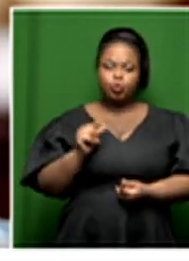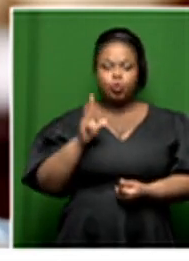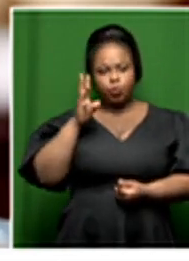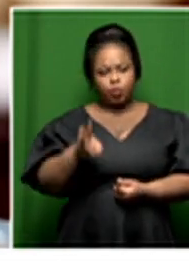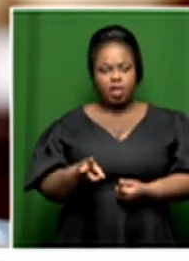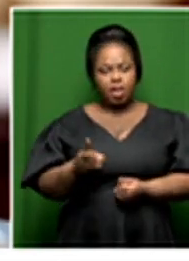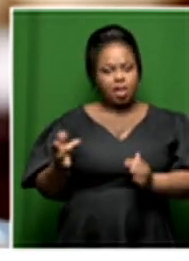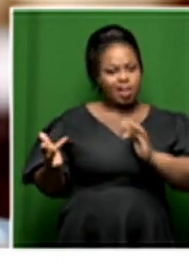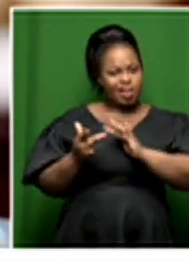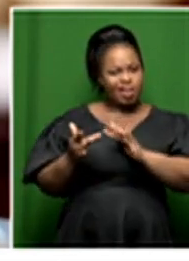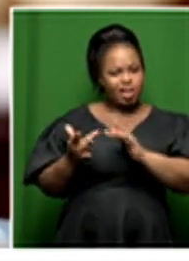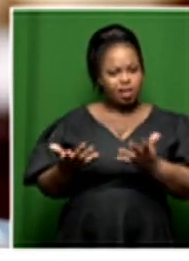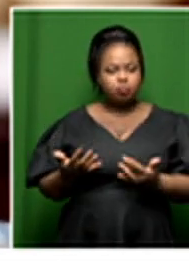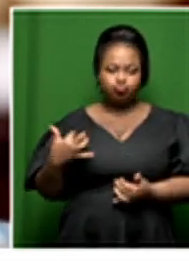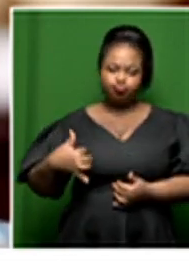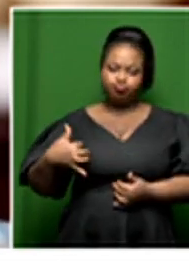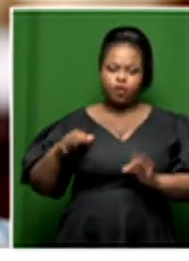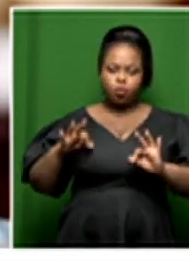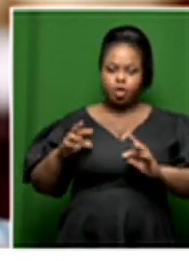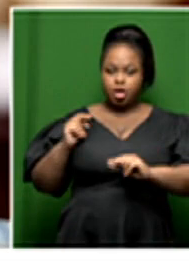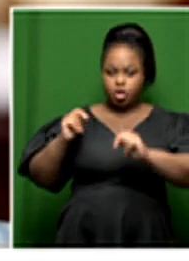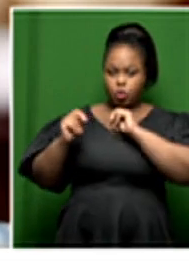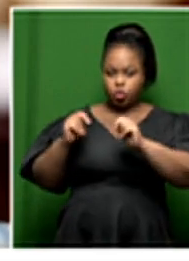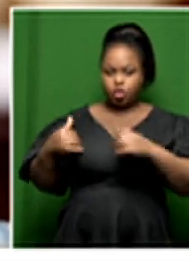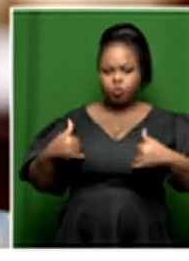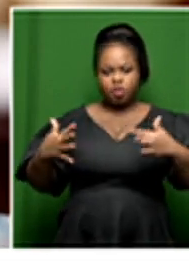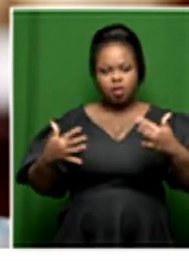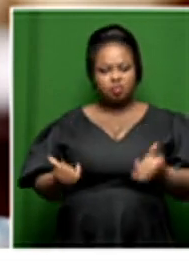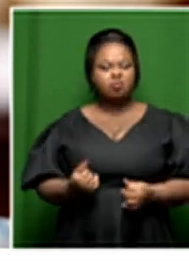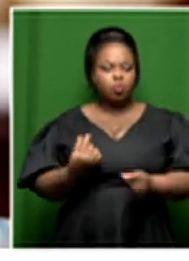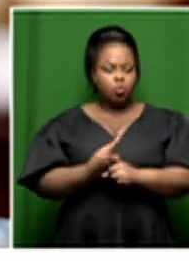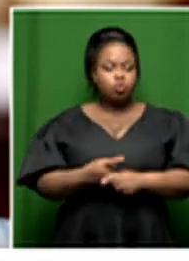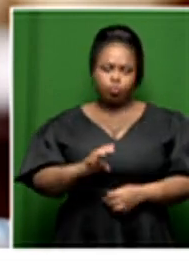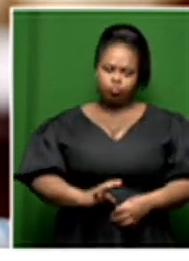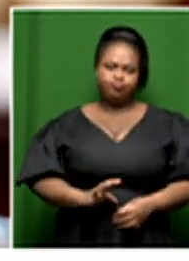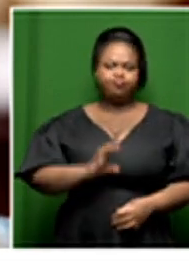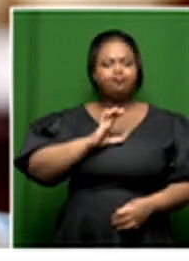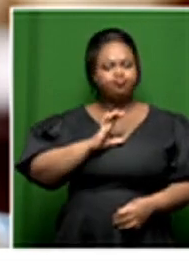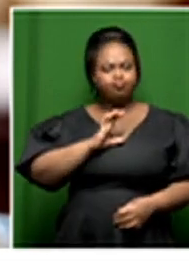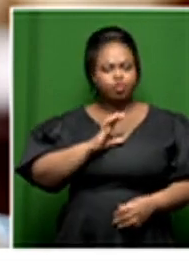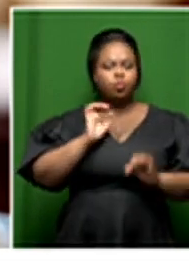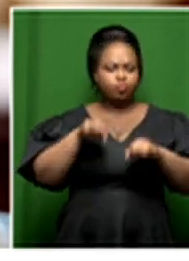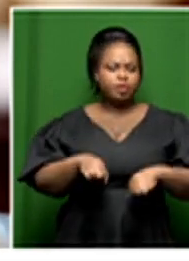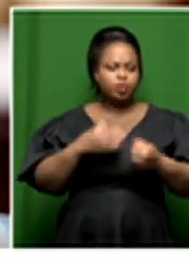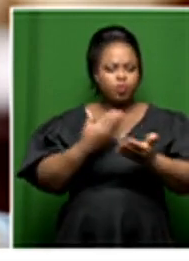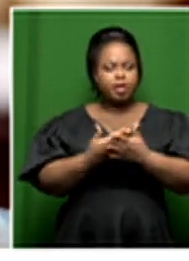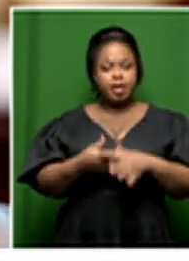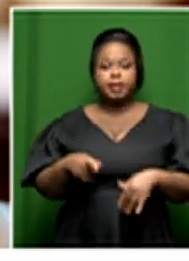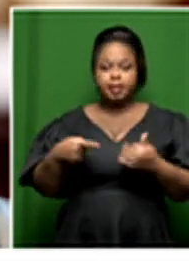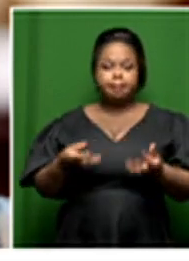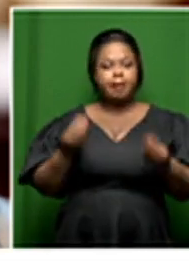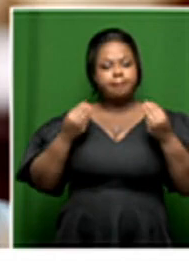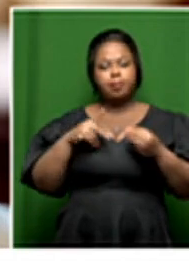engage around formal negotiations, tying down logistics. And so we're confident that we're able to get a purchase